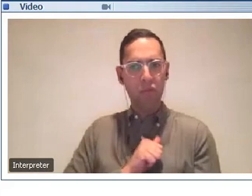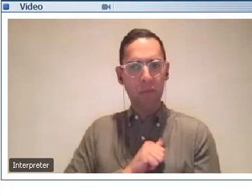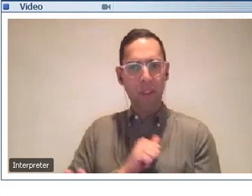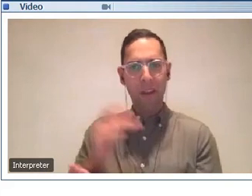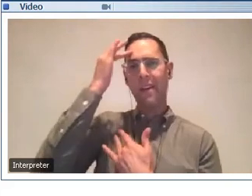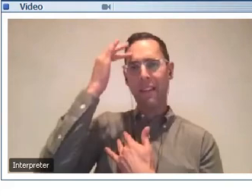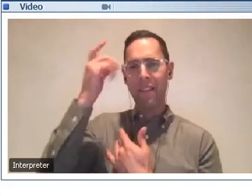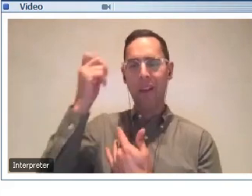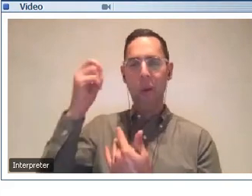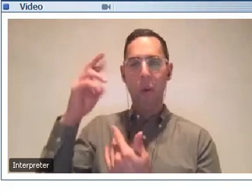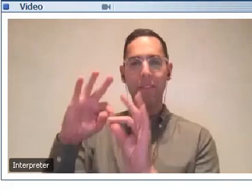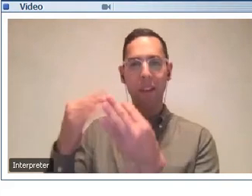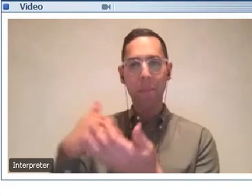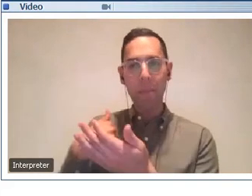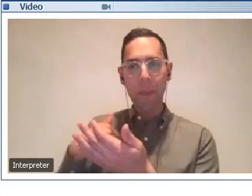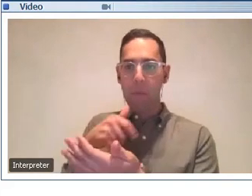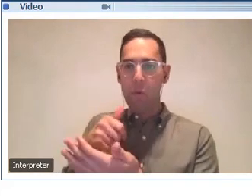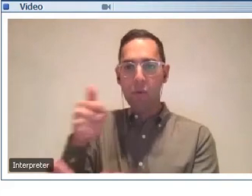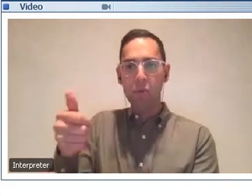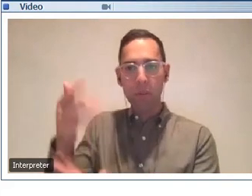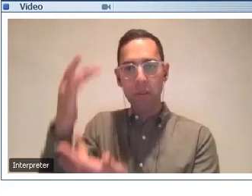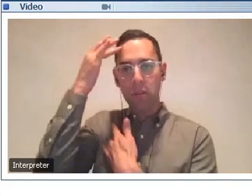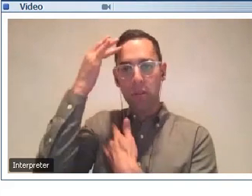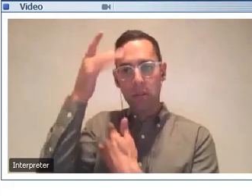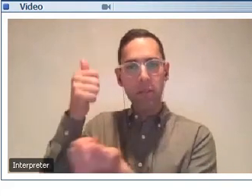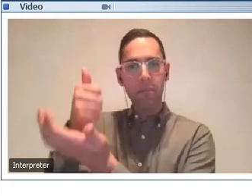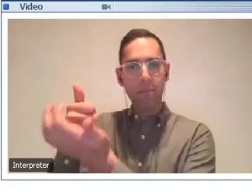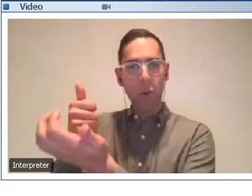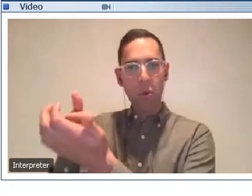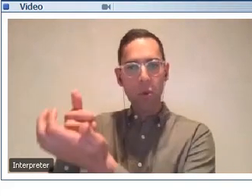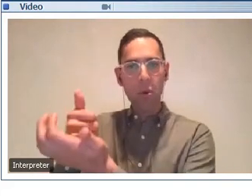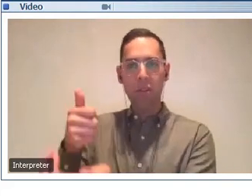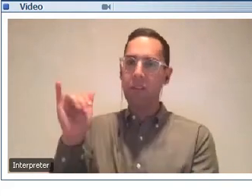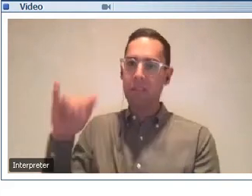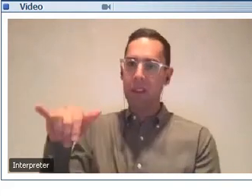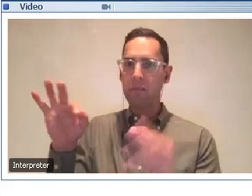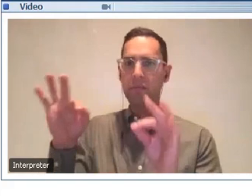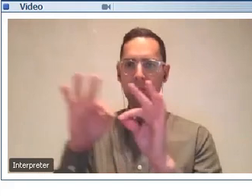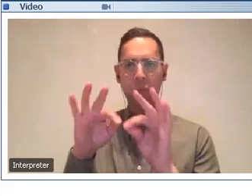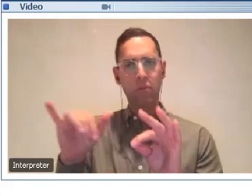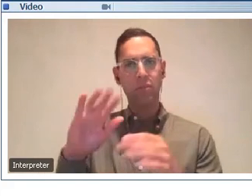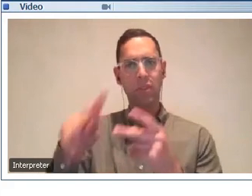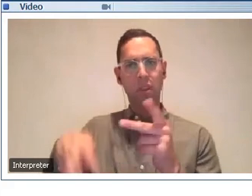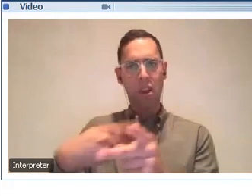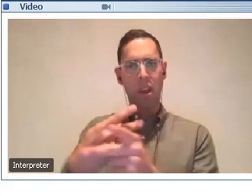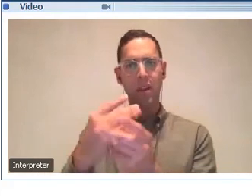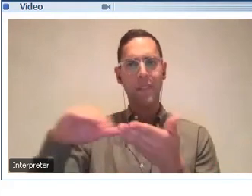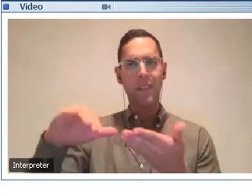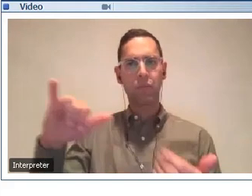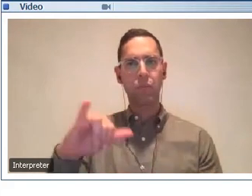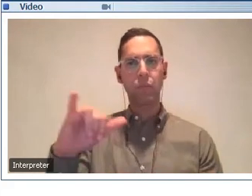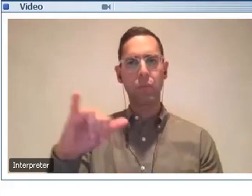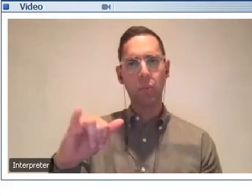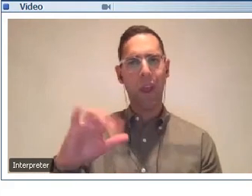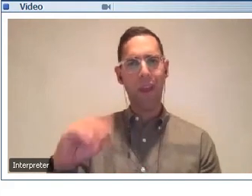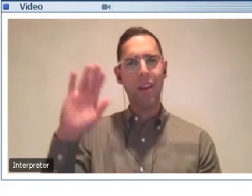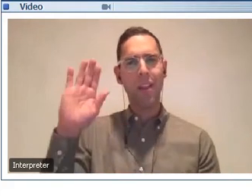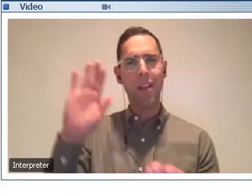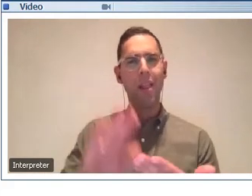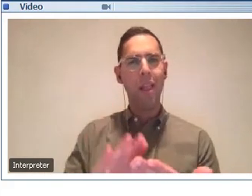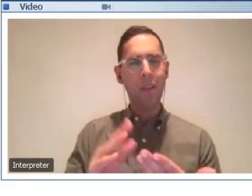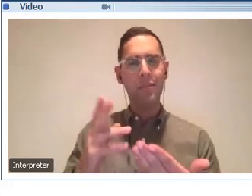medical condition is an important part of the conversation that doesn't always get lifted up, and that the disability